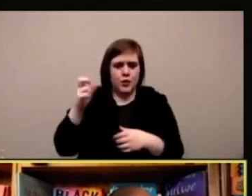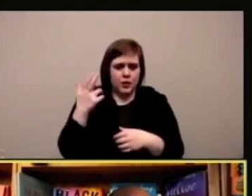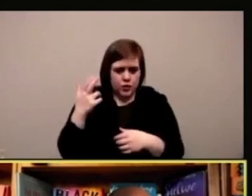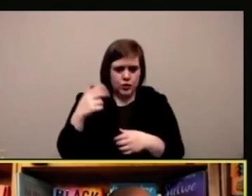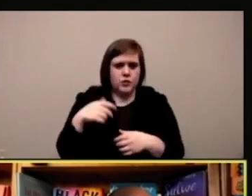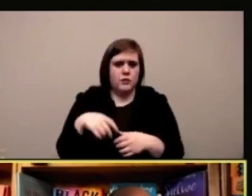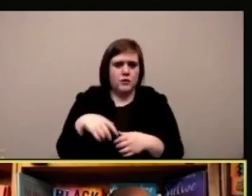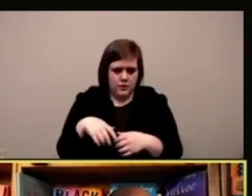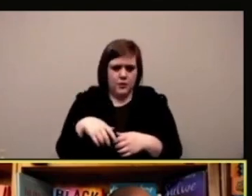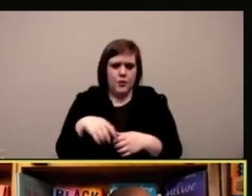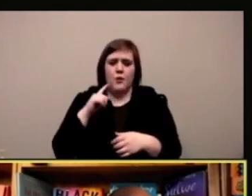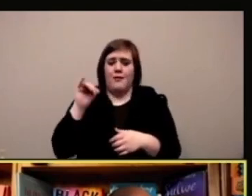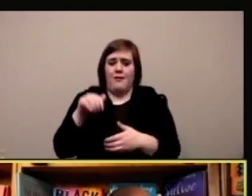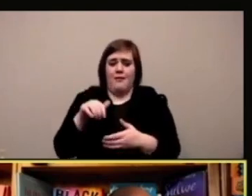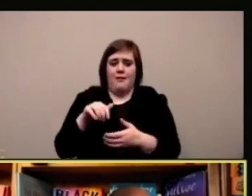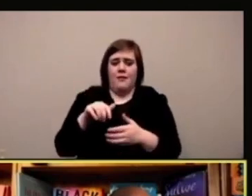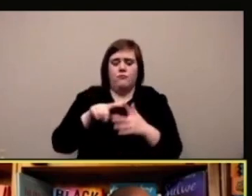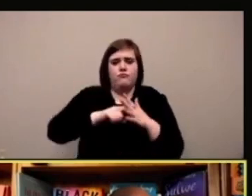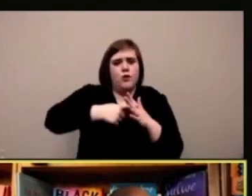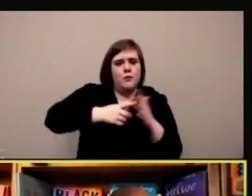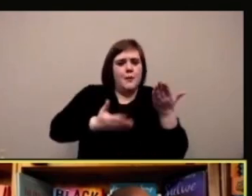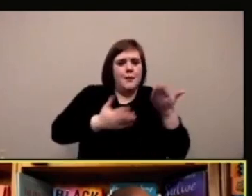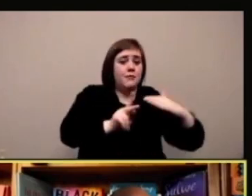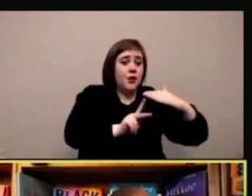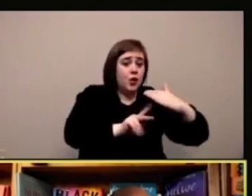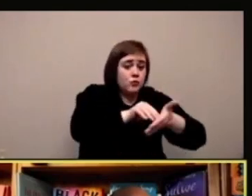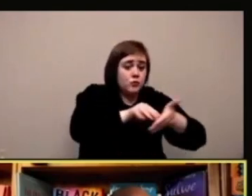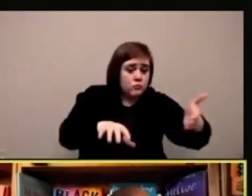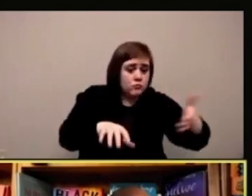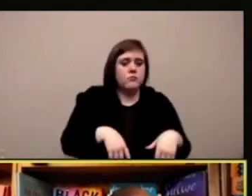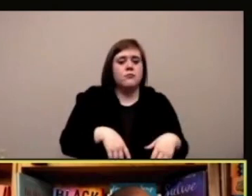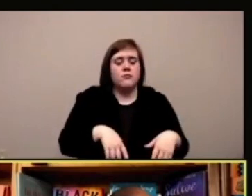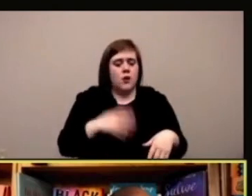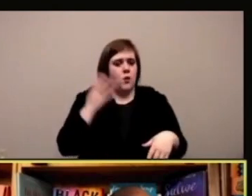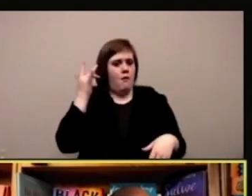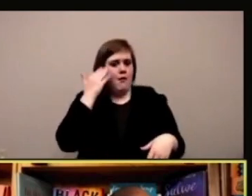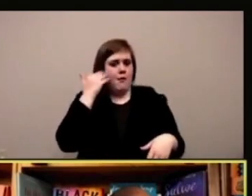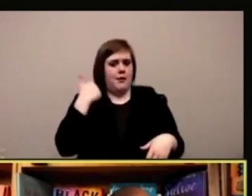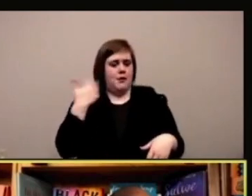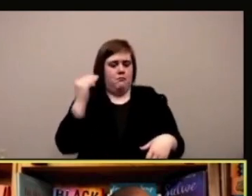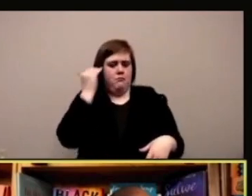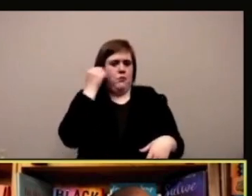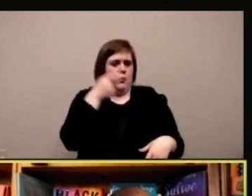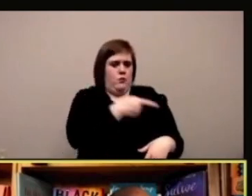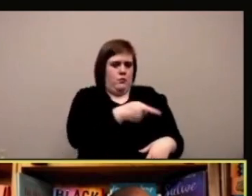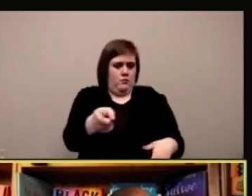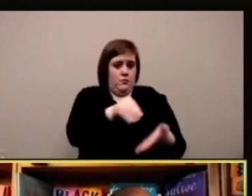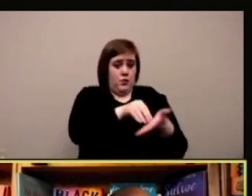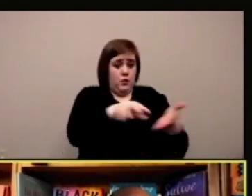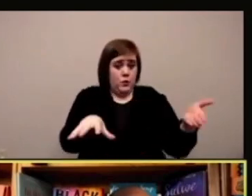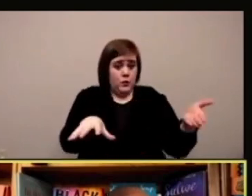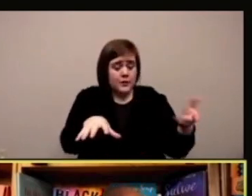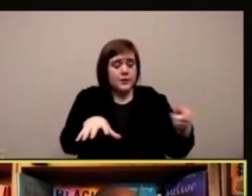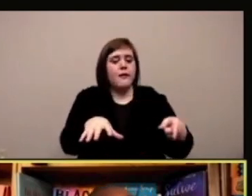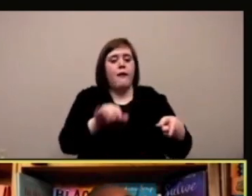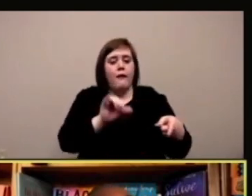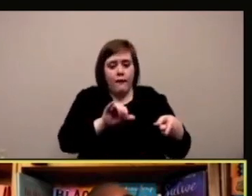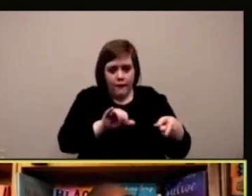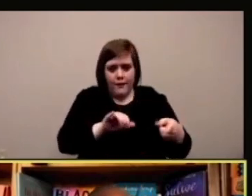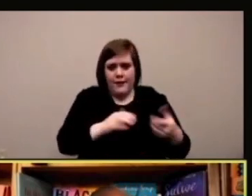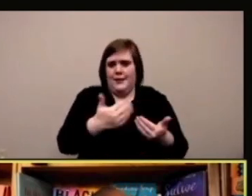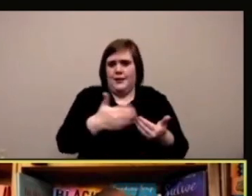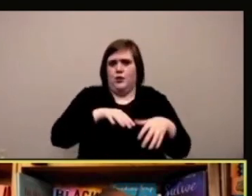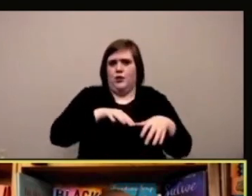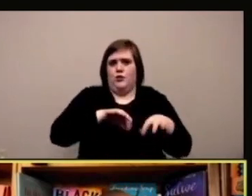as early as the kindergartens, because what we know is that students are easy to learn when they're younger.